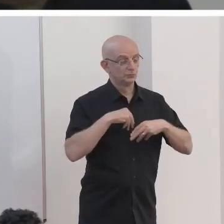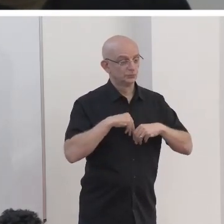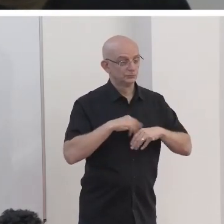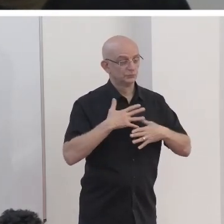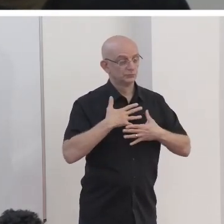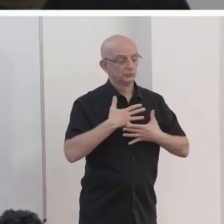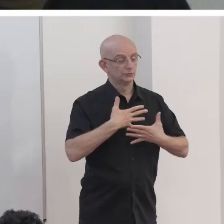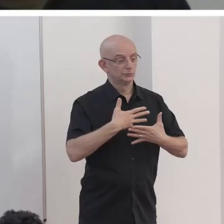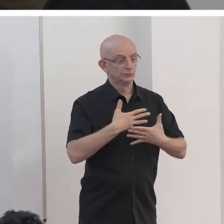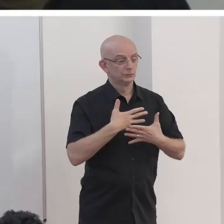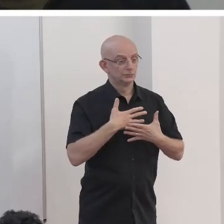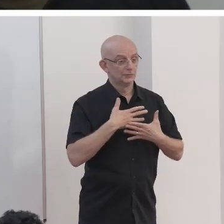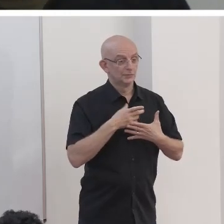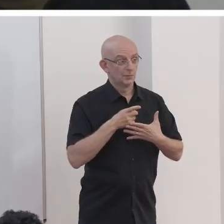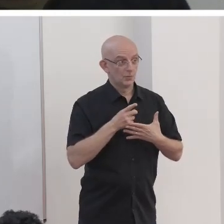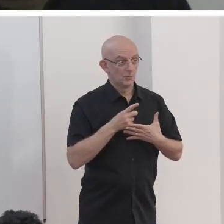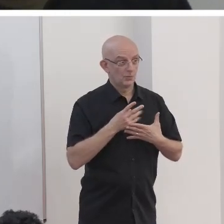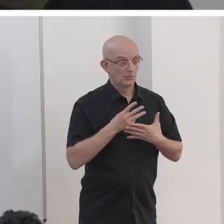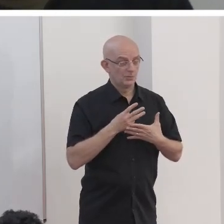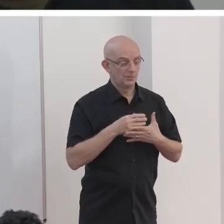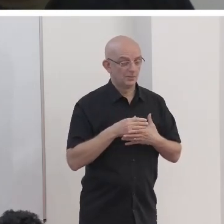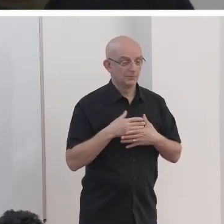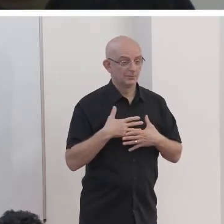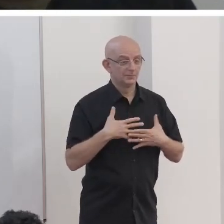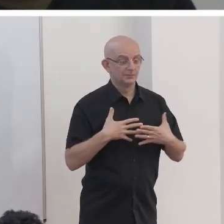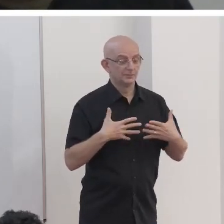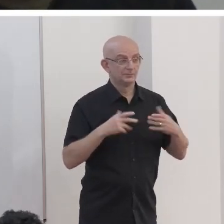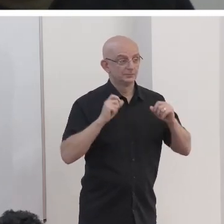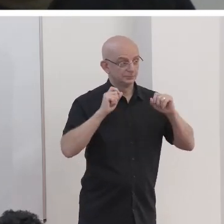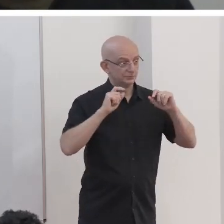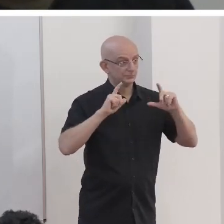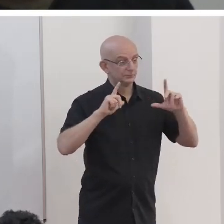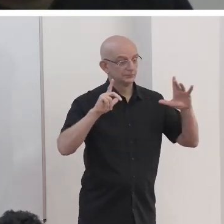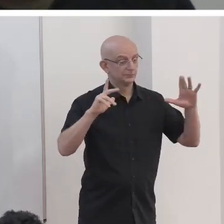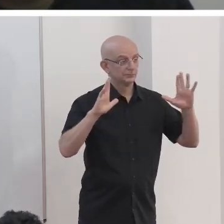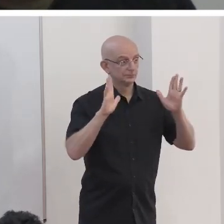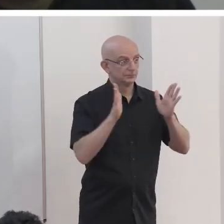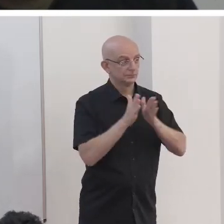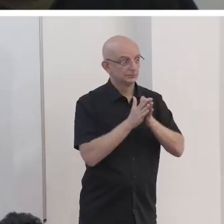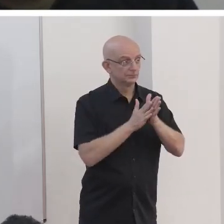Rub your both hands and put on your both eyes.